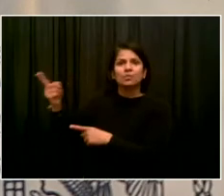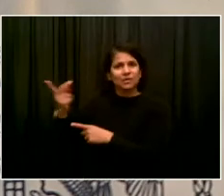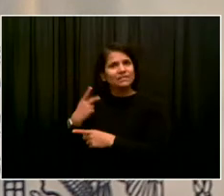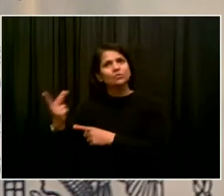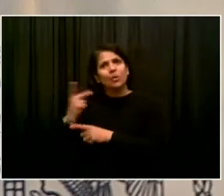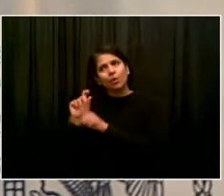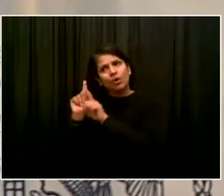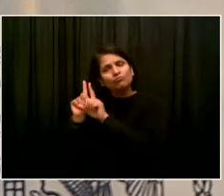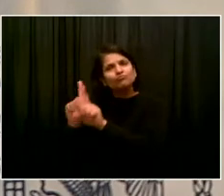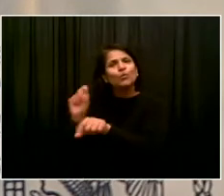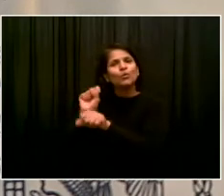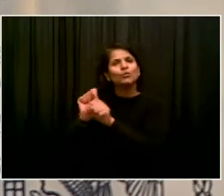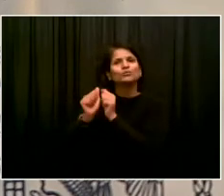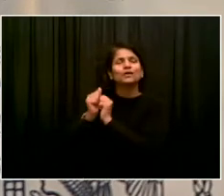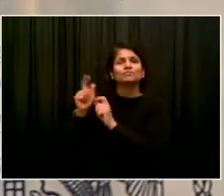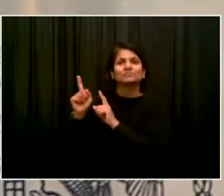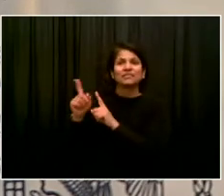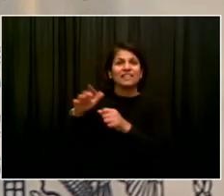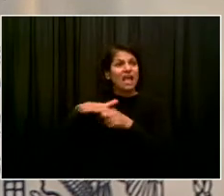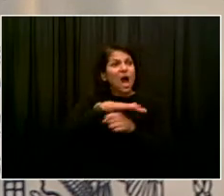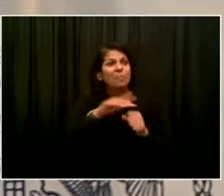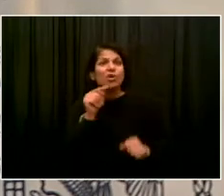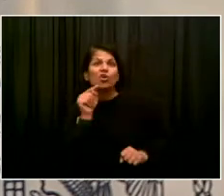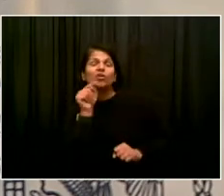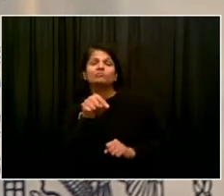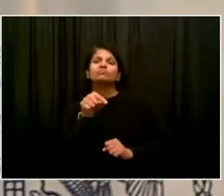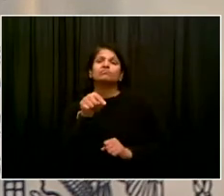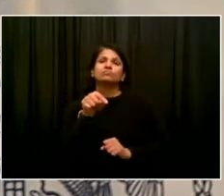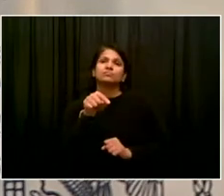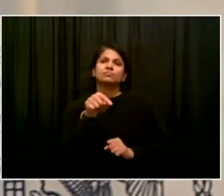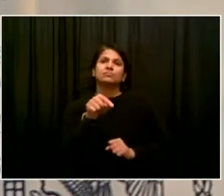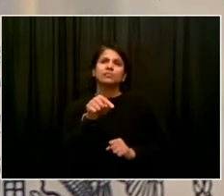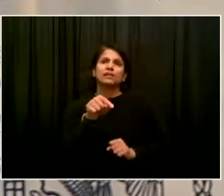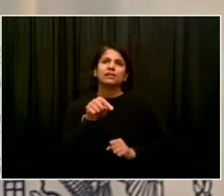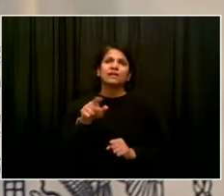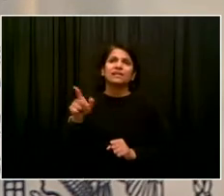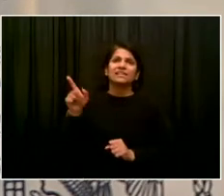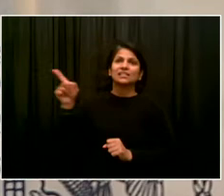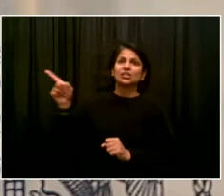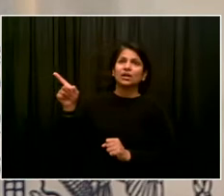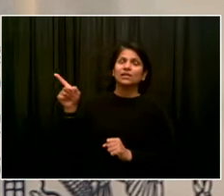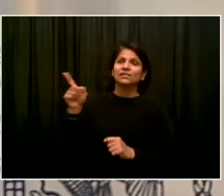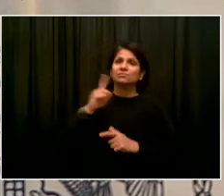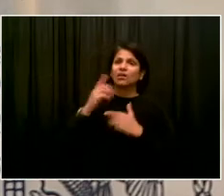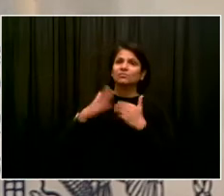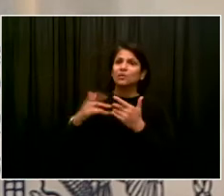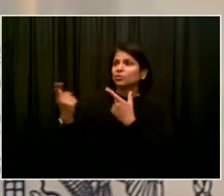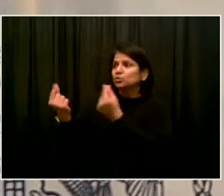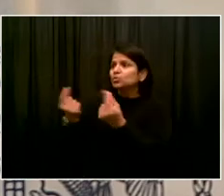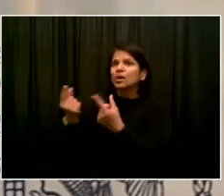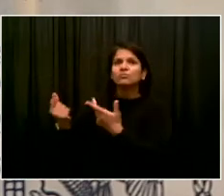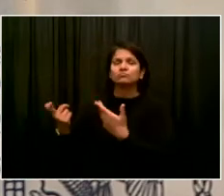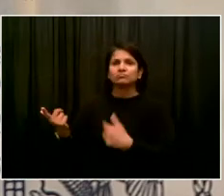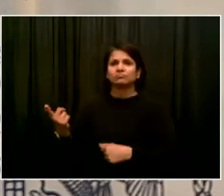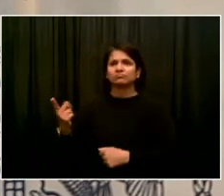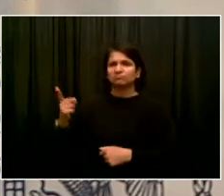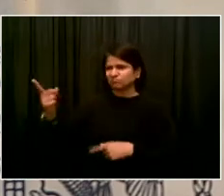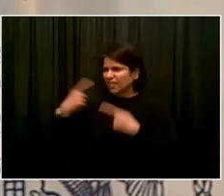community. Steve, no matter what you do, how famous you become, you always come